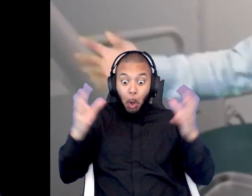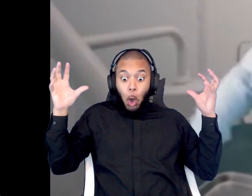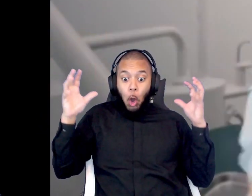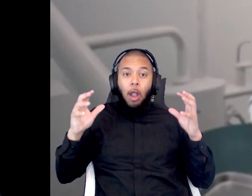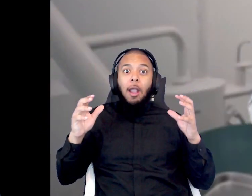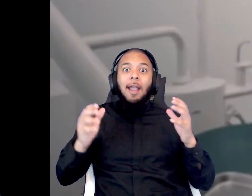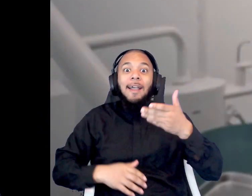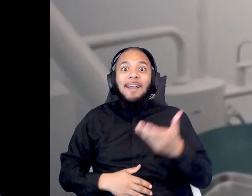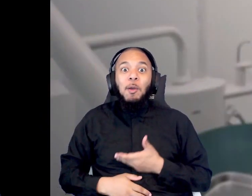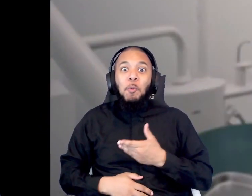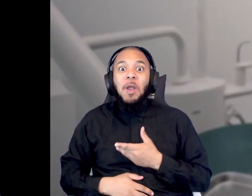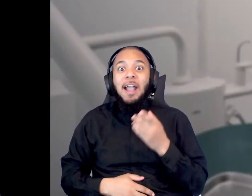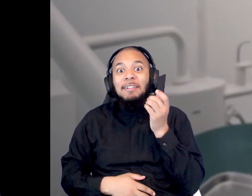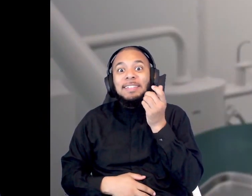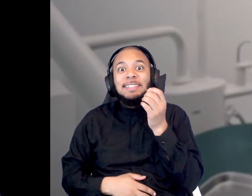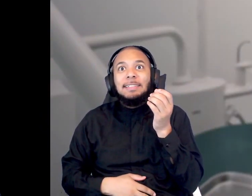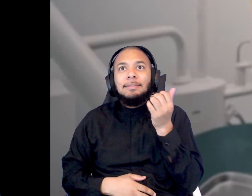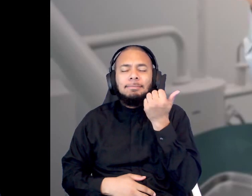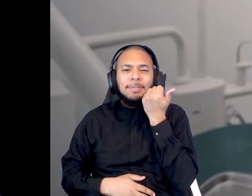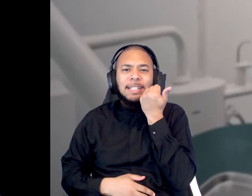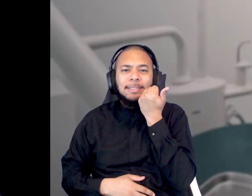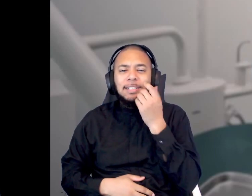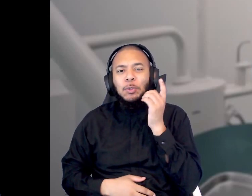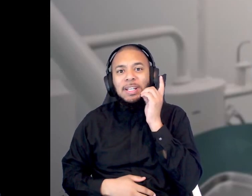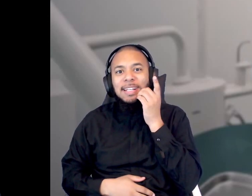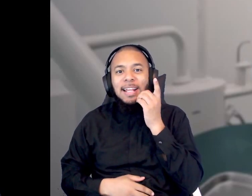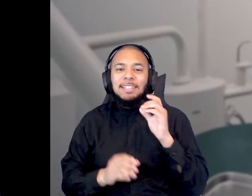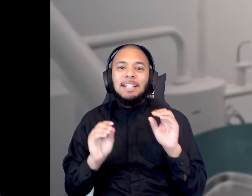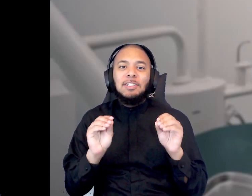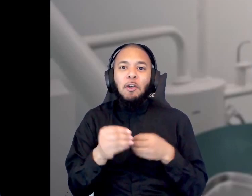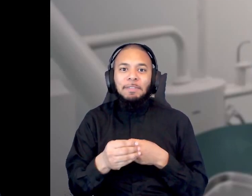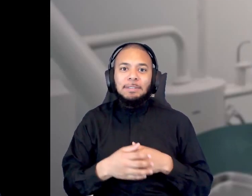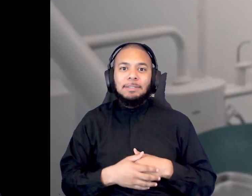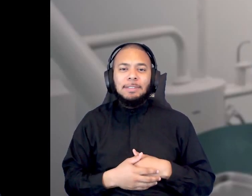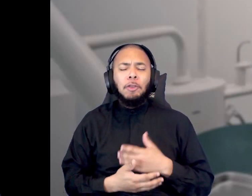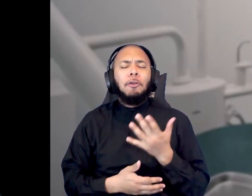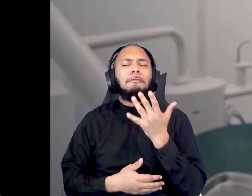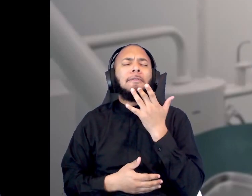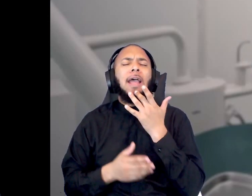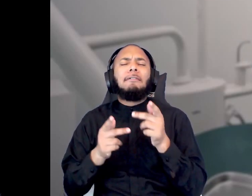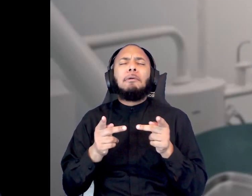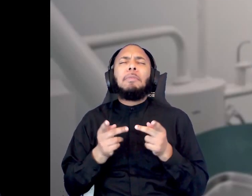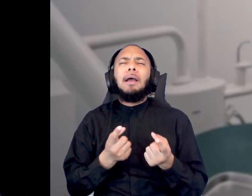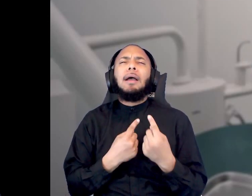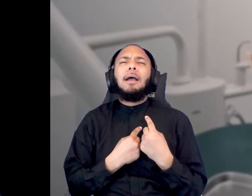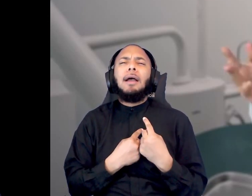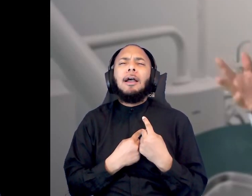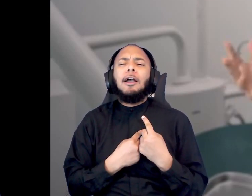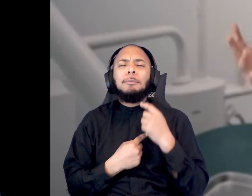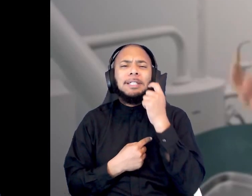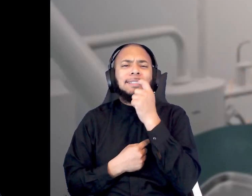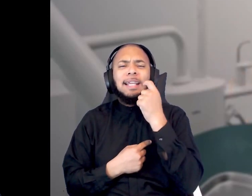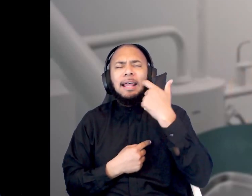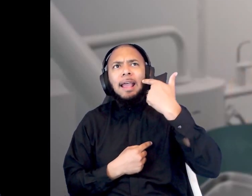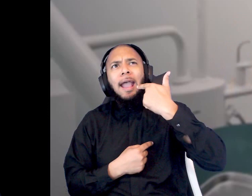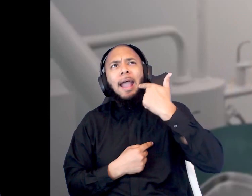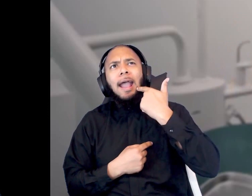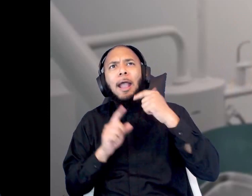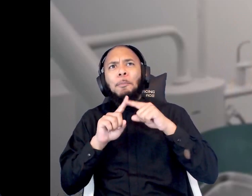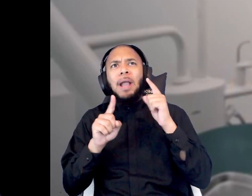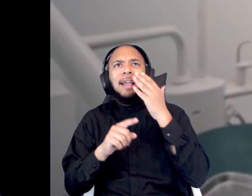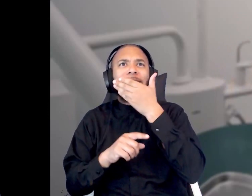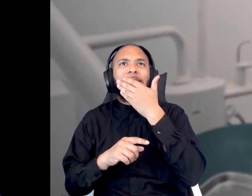Welcome to the dentist office, everybody. Everybody's favorite place to be, where the teeth get drilled, but the smiles get